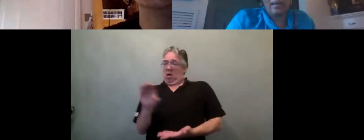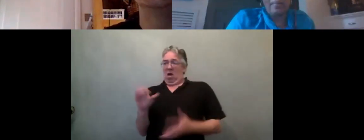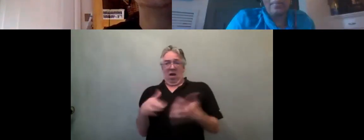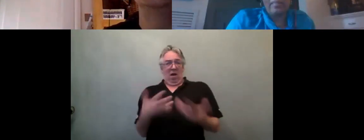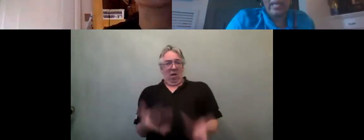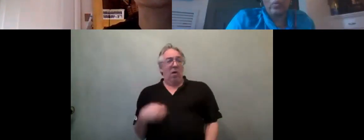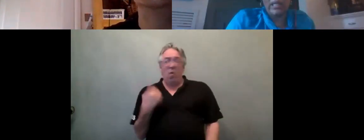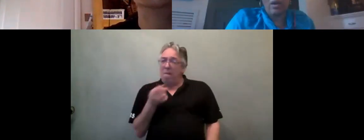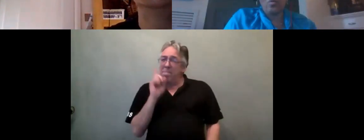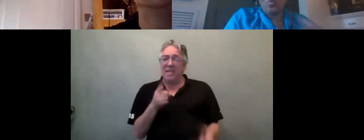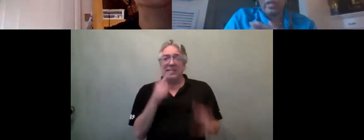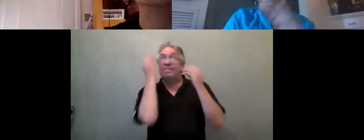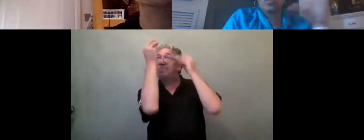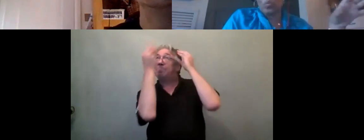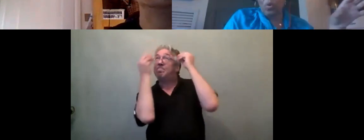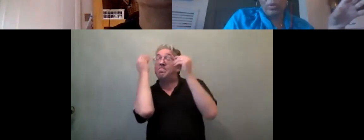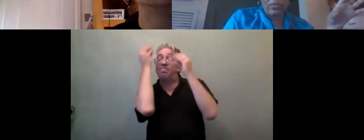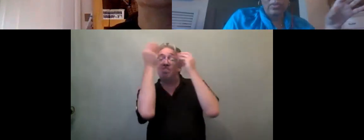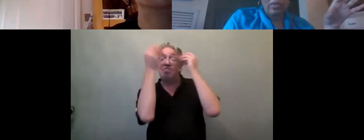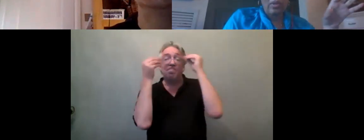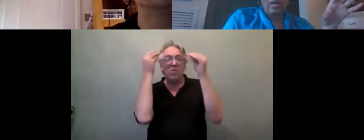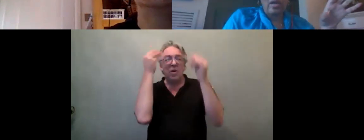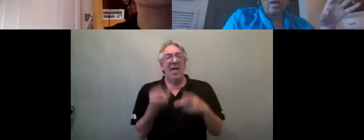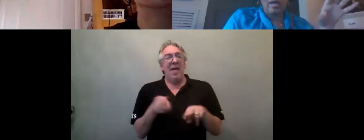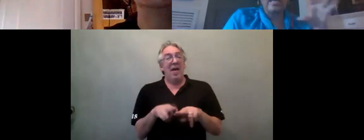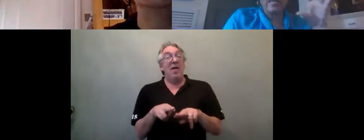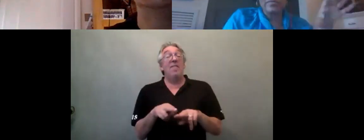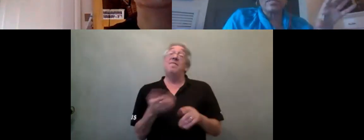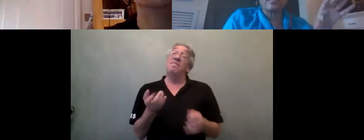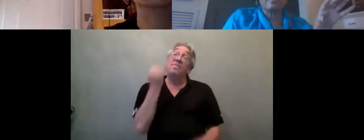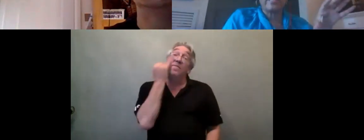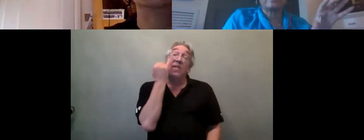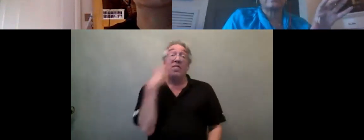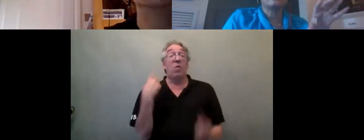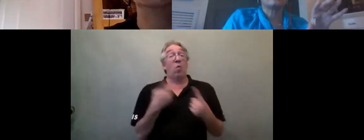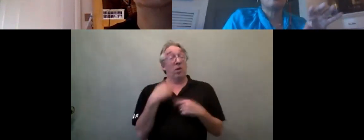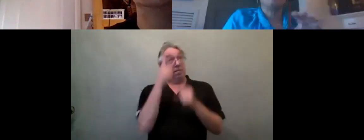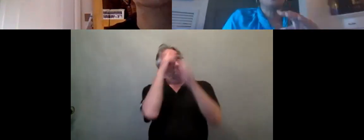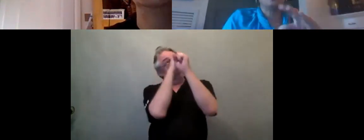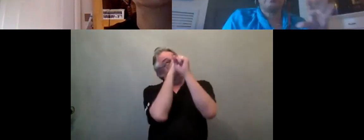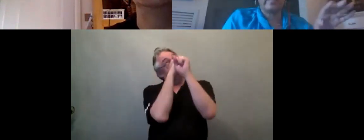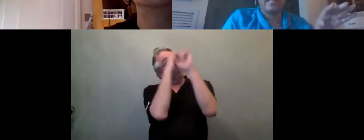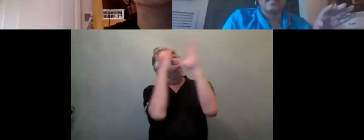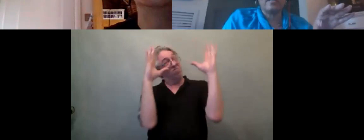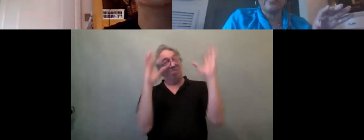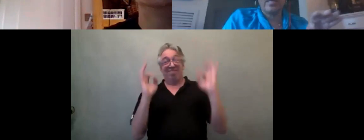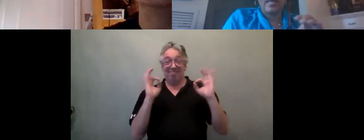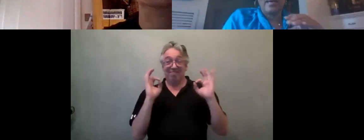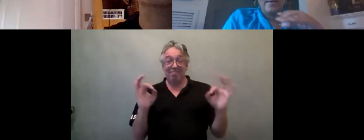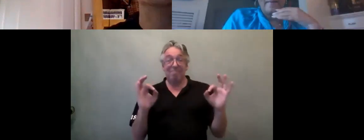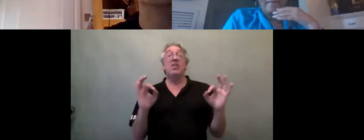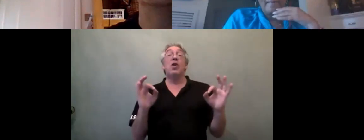areas, then we are working towards an ecosystem that is more